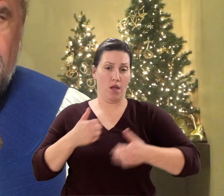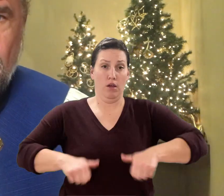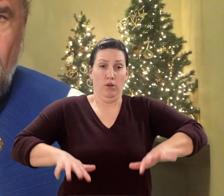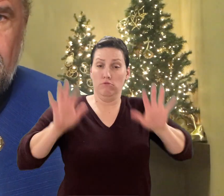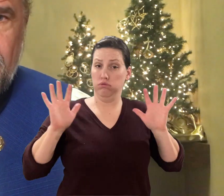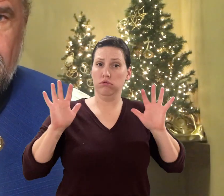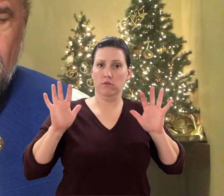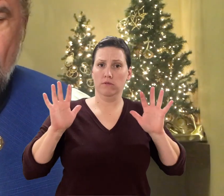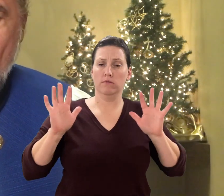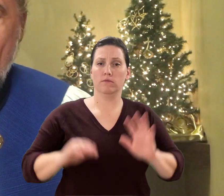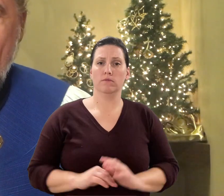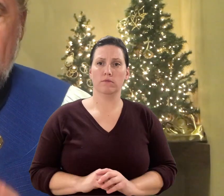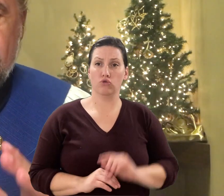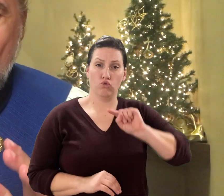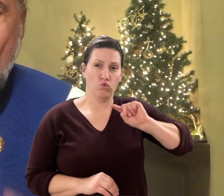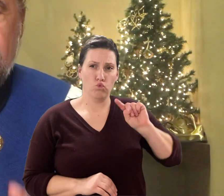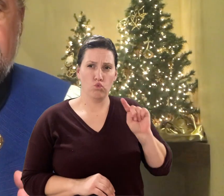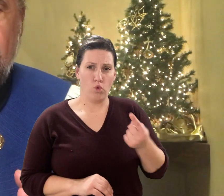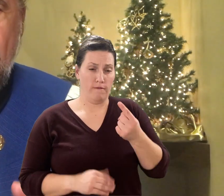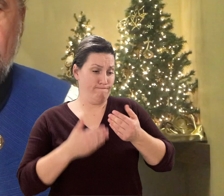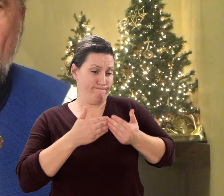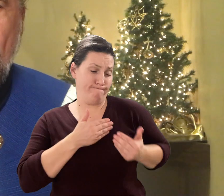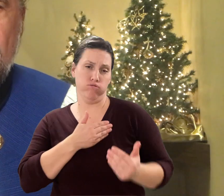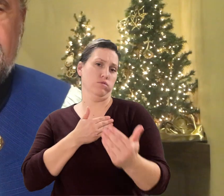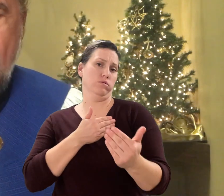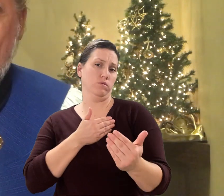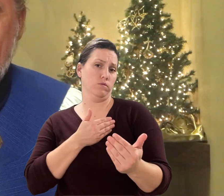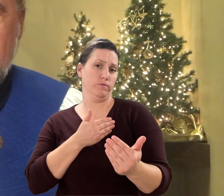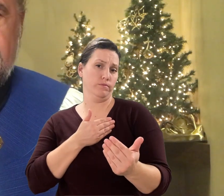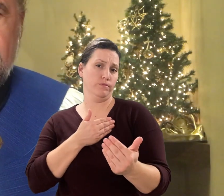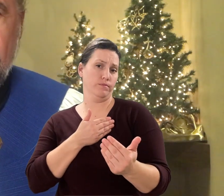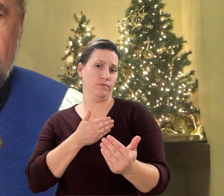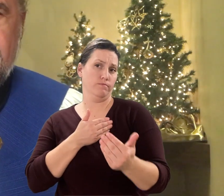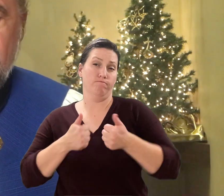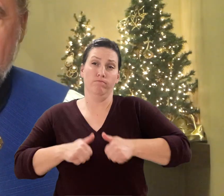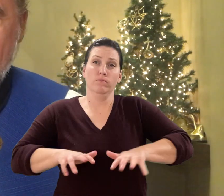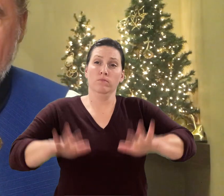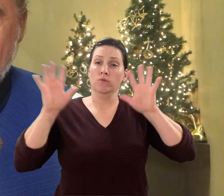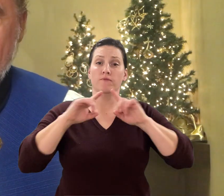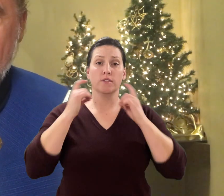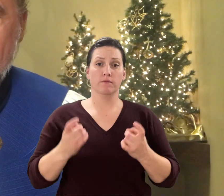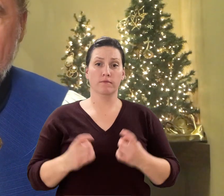shed his blood as the once and for all sacrifice for sin.